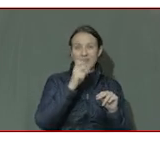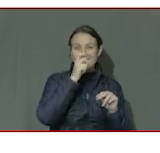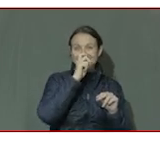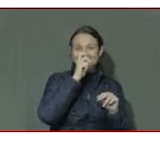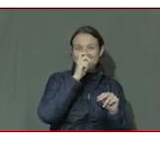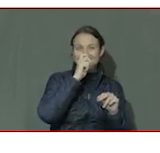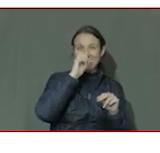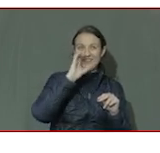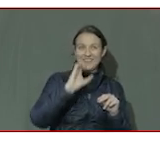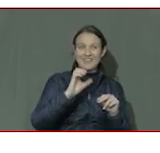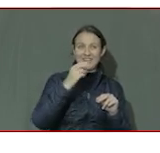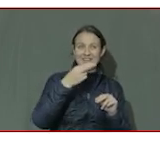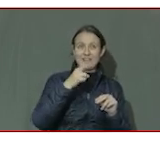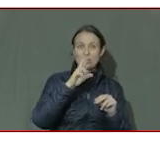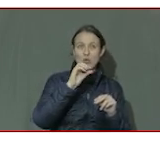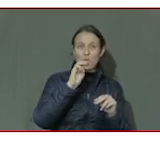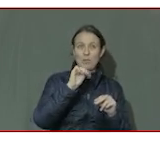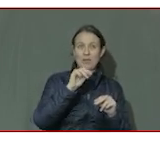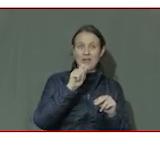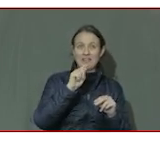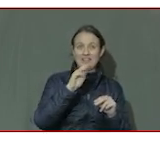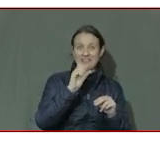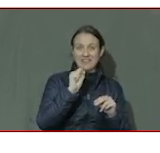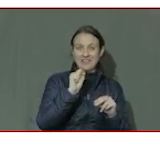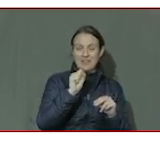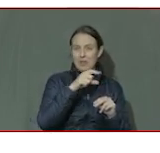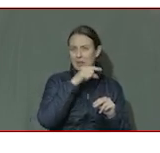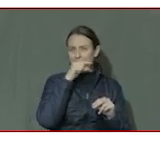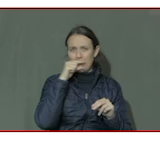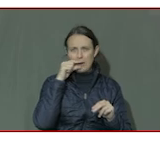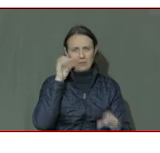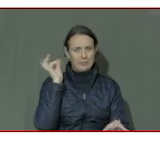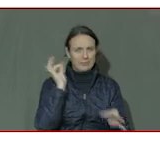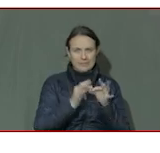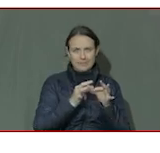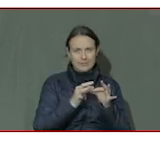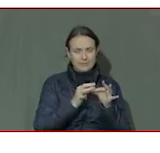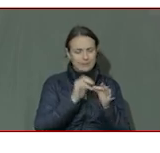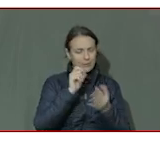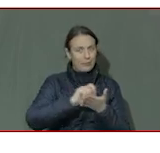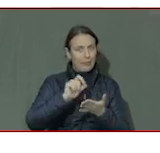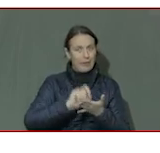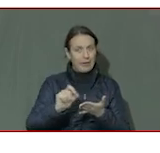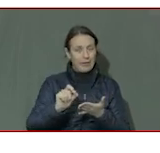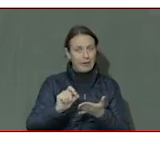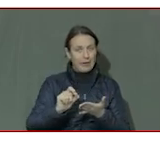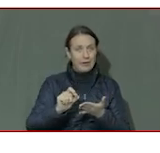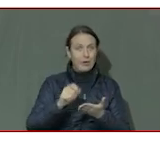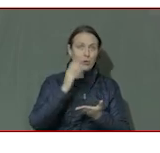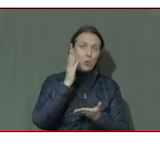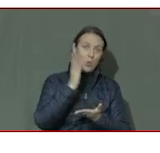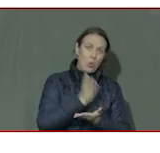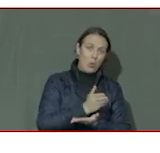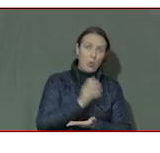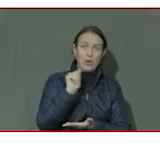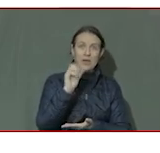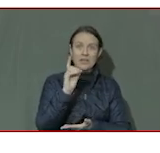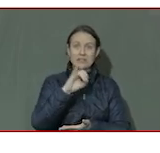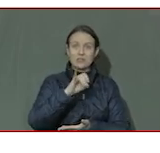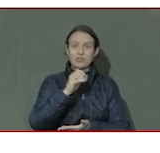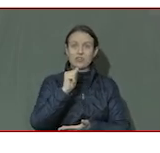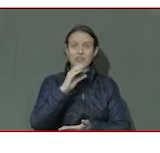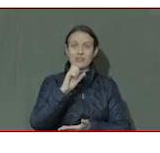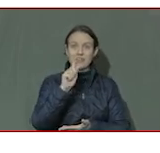chromatids. It must be non-sister chromatids overlap, or you can say adjacent